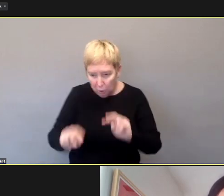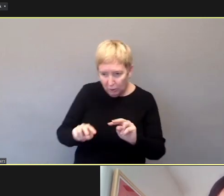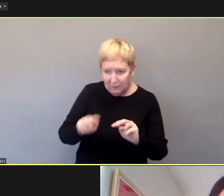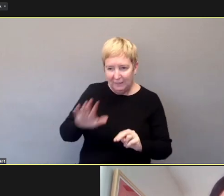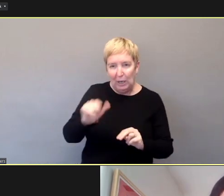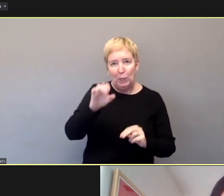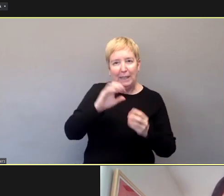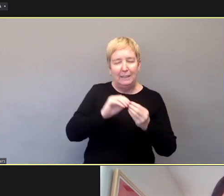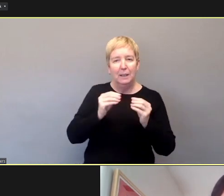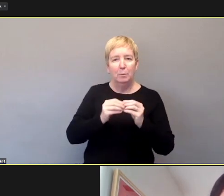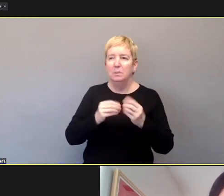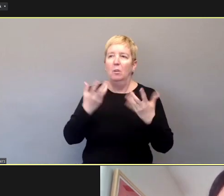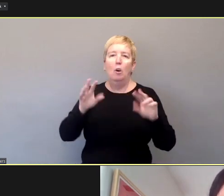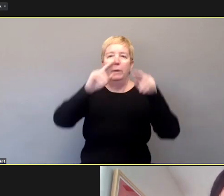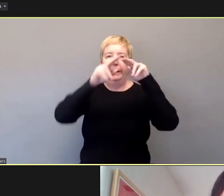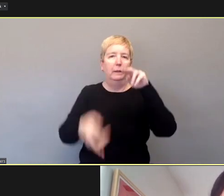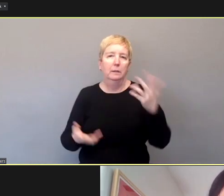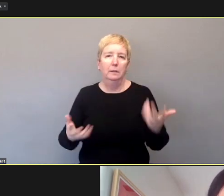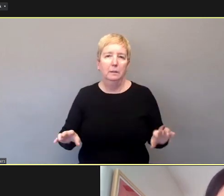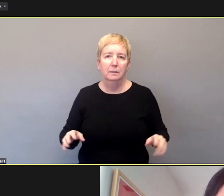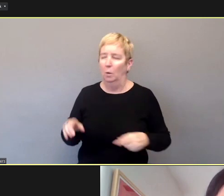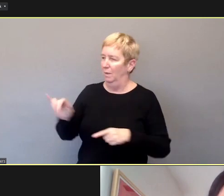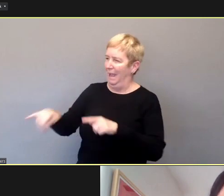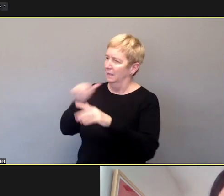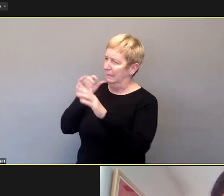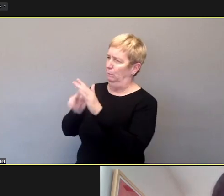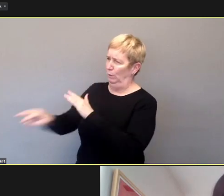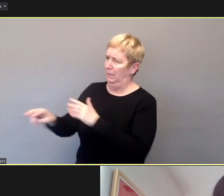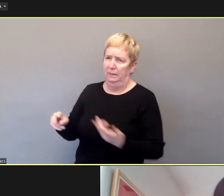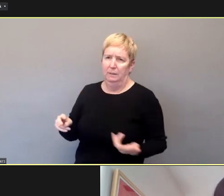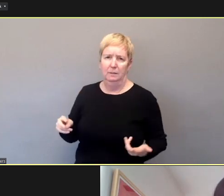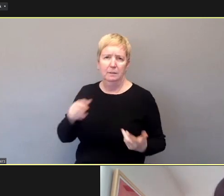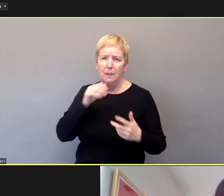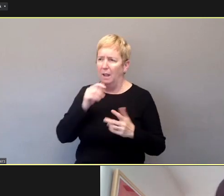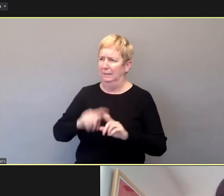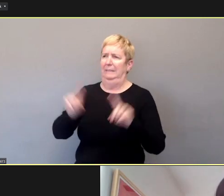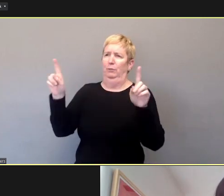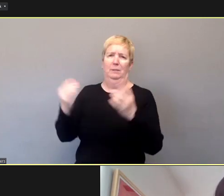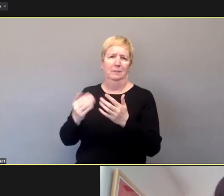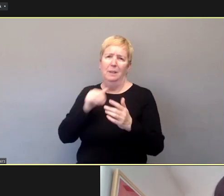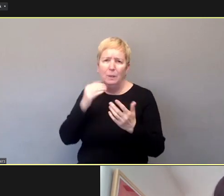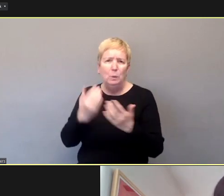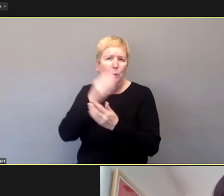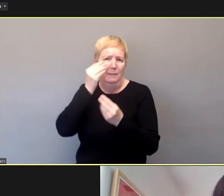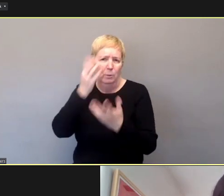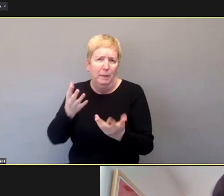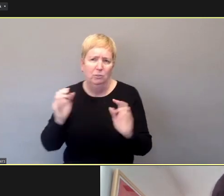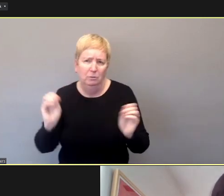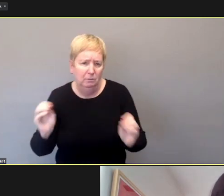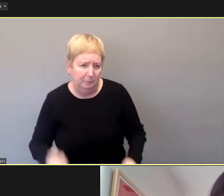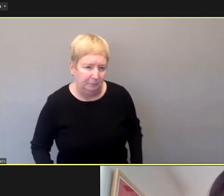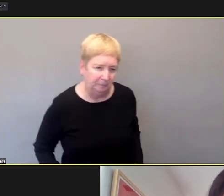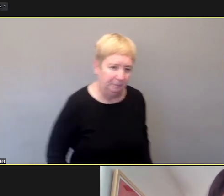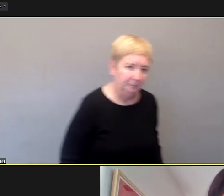and the curve was going down. And so it was saying the same thing that the case curve was saying. Thanks.